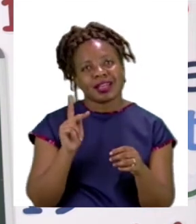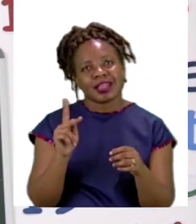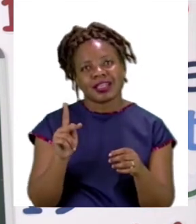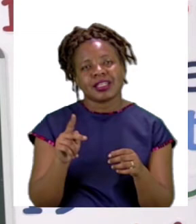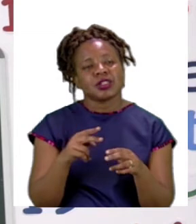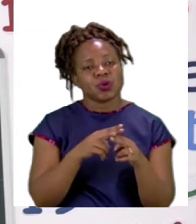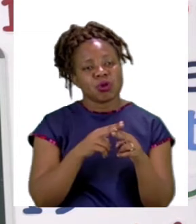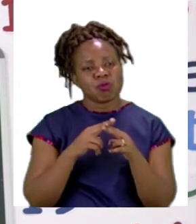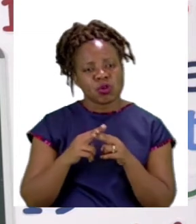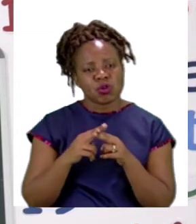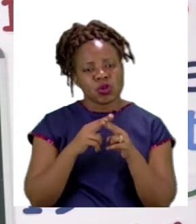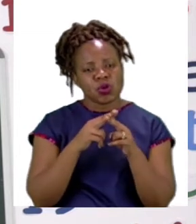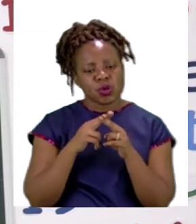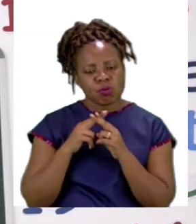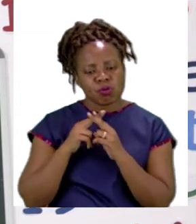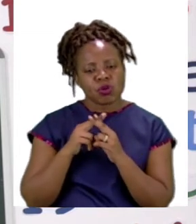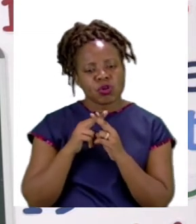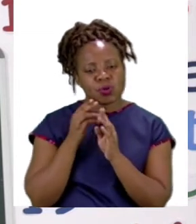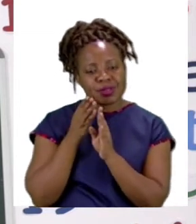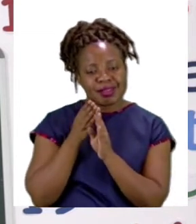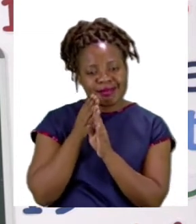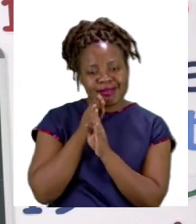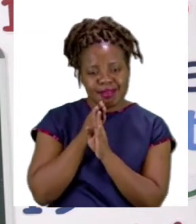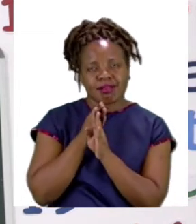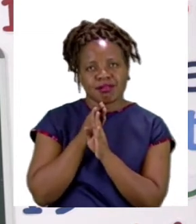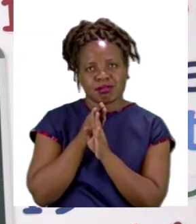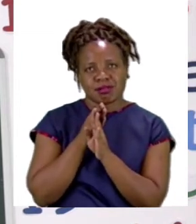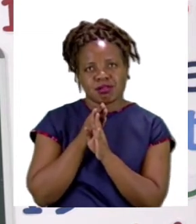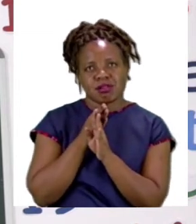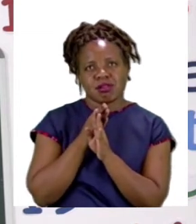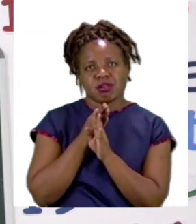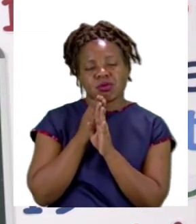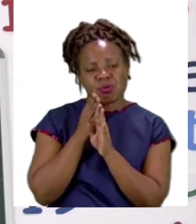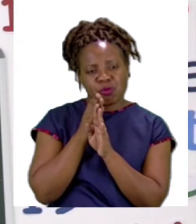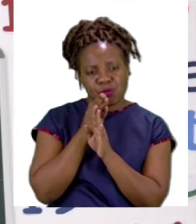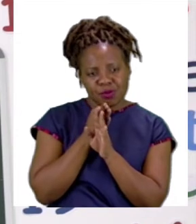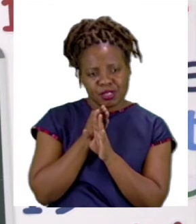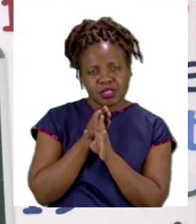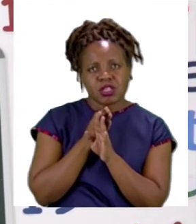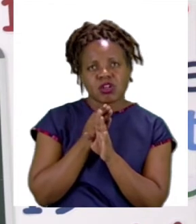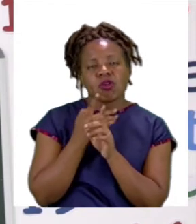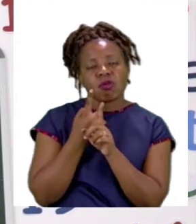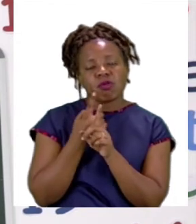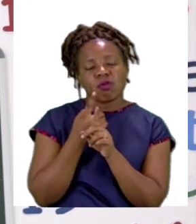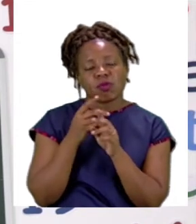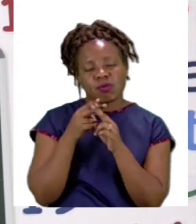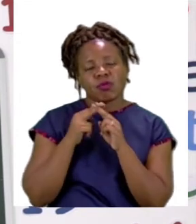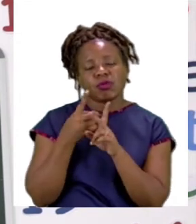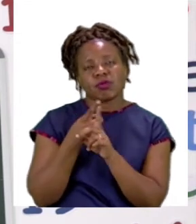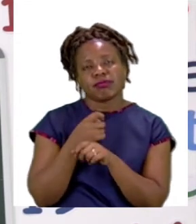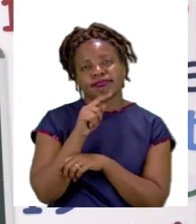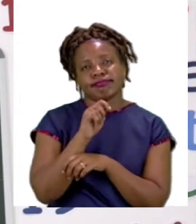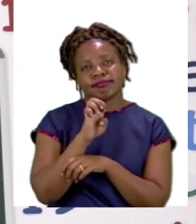not hundreds. He's too far away. So we are going to borrow from tens. And then